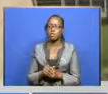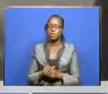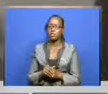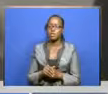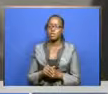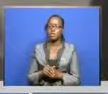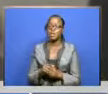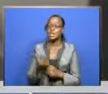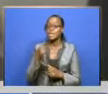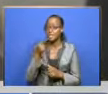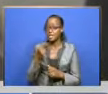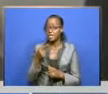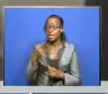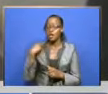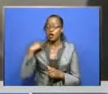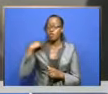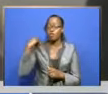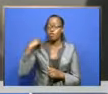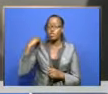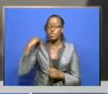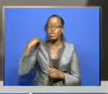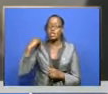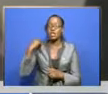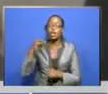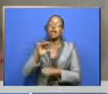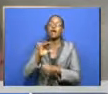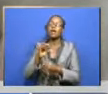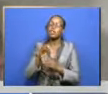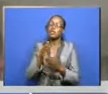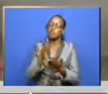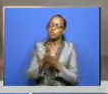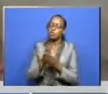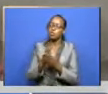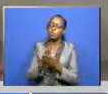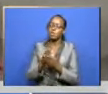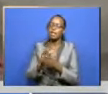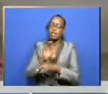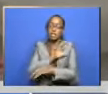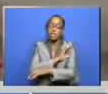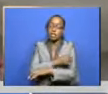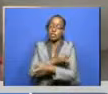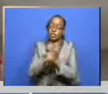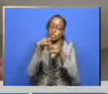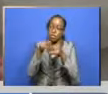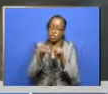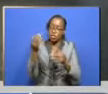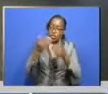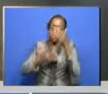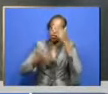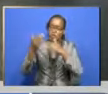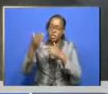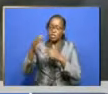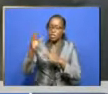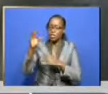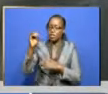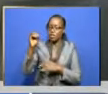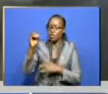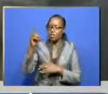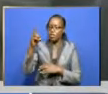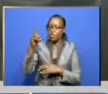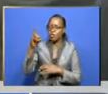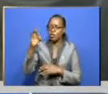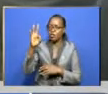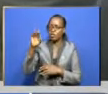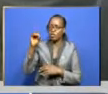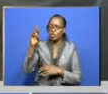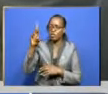AstraZeneca has said it has voluntarily paused a clinical trial of the vaccine it is developing with the University of Oxford after one of the volunteers